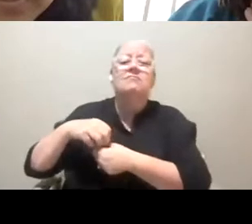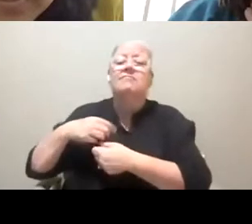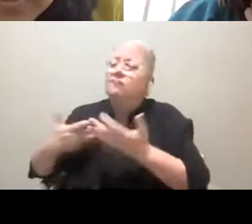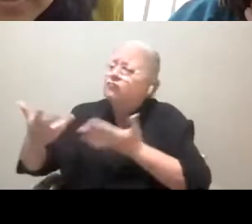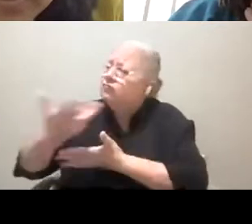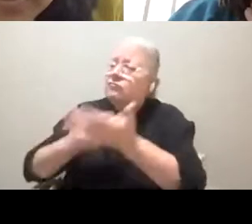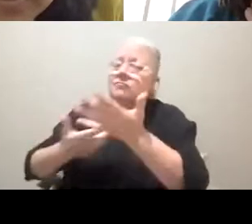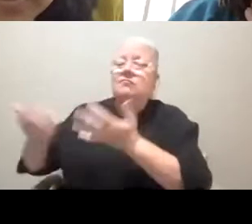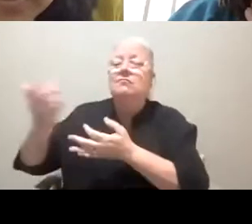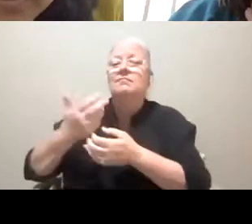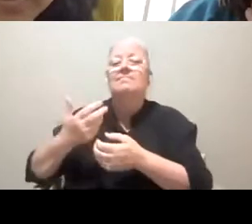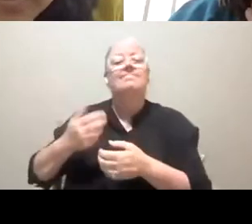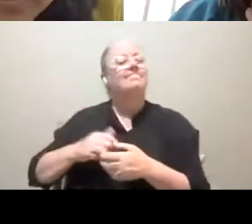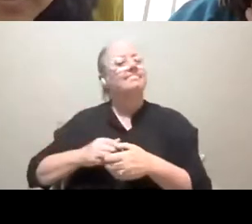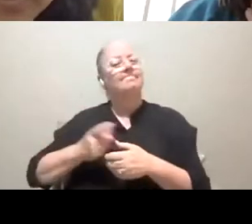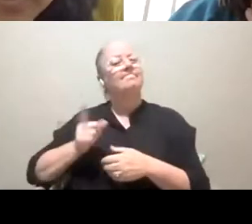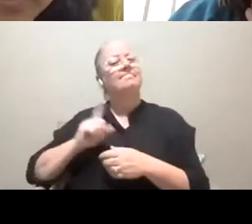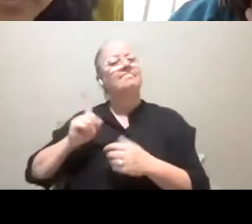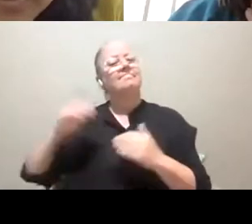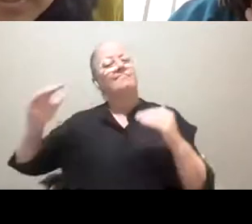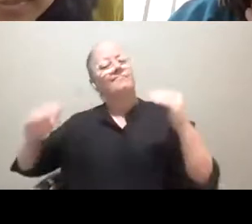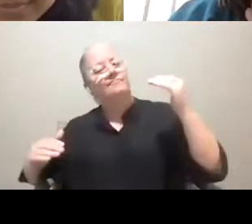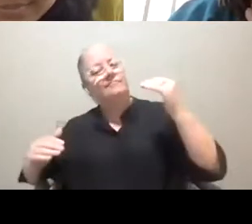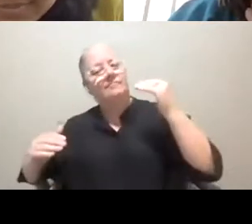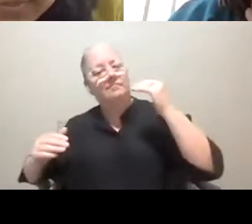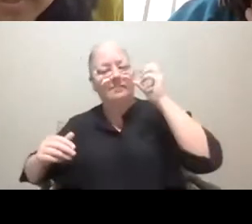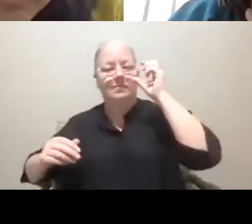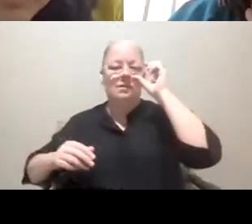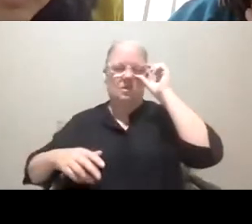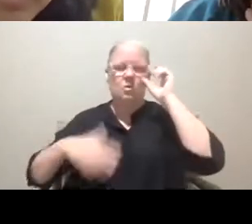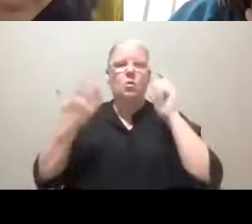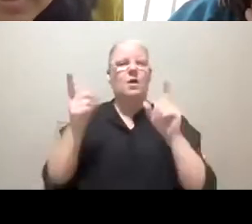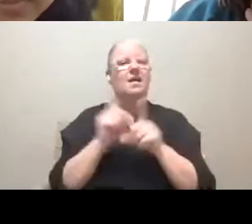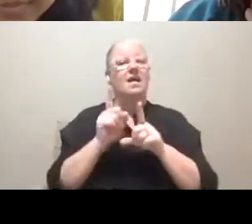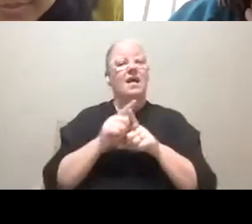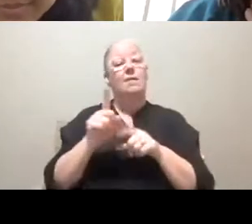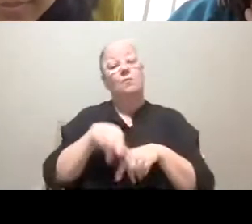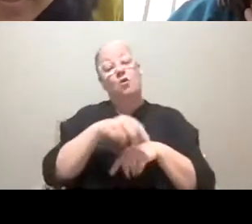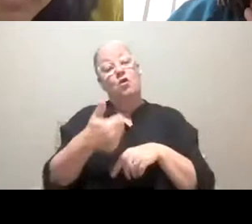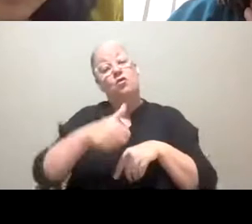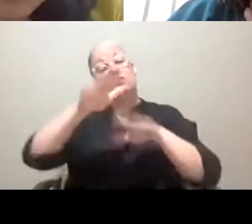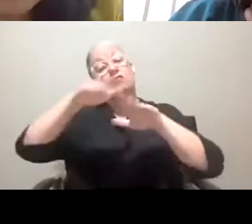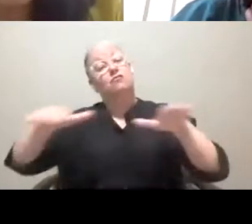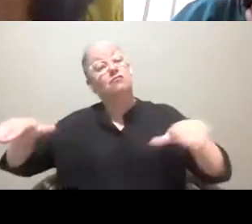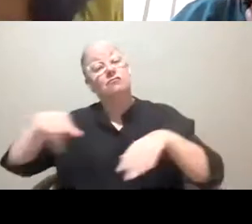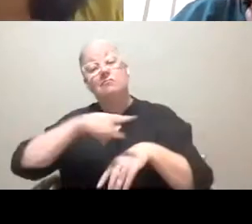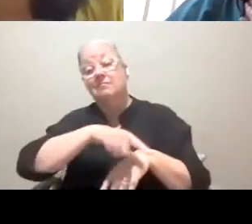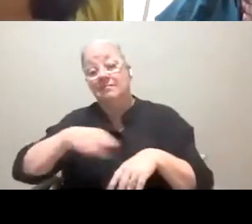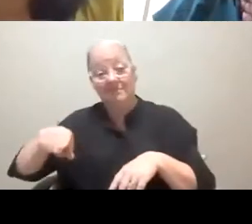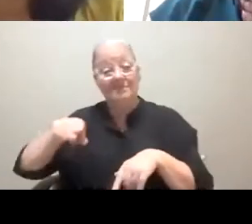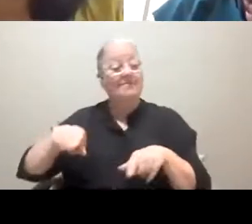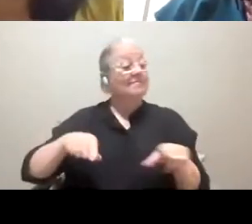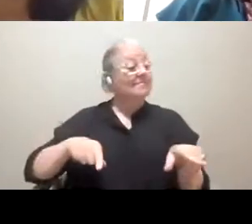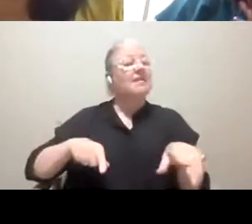same response as other children? So we can take those two together, please.